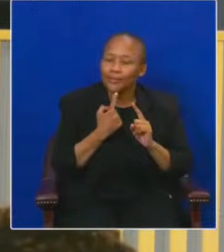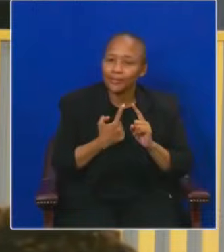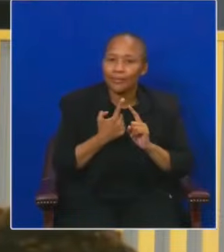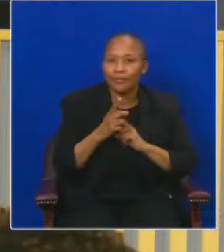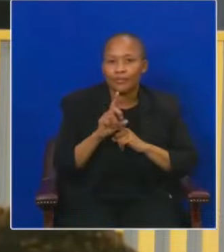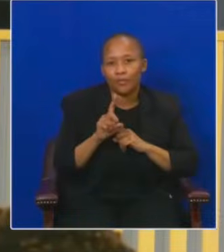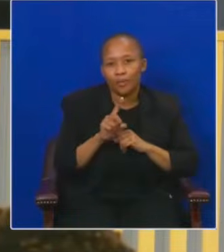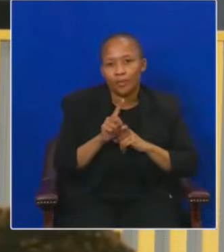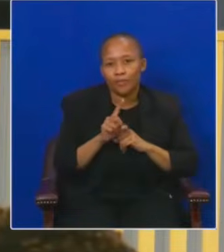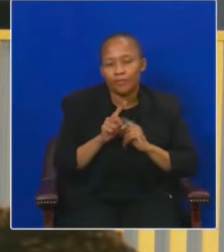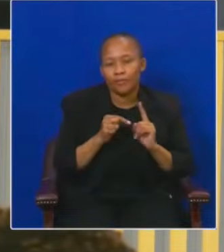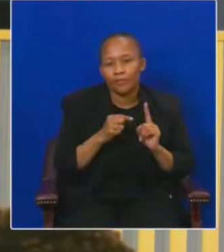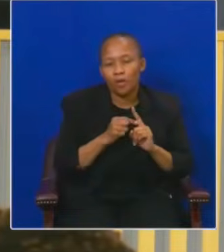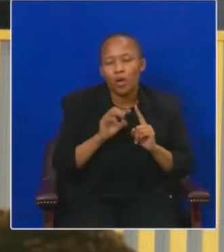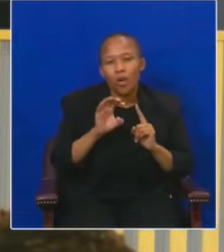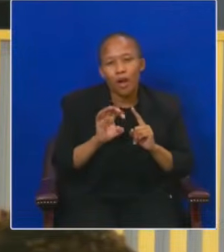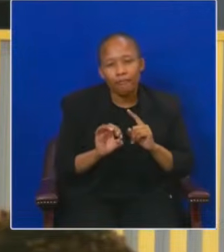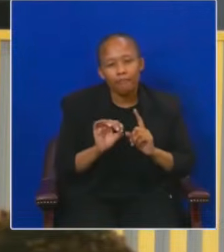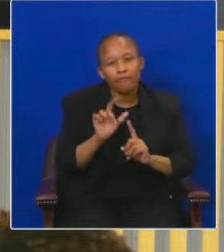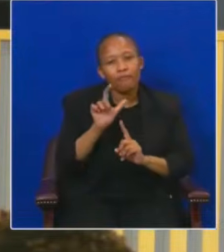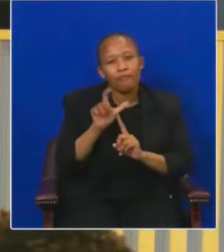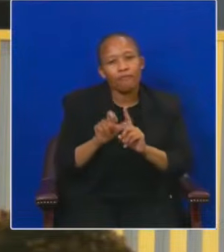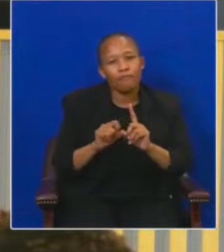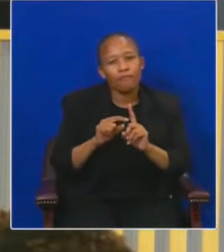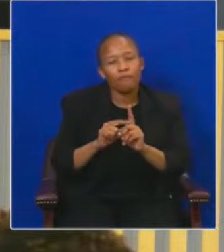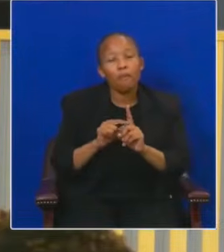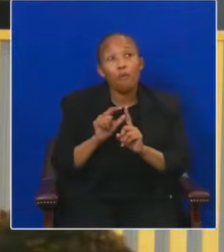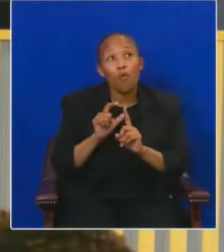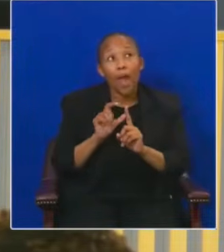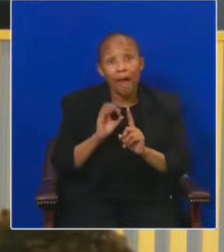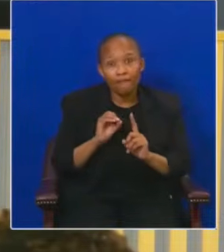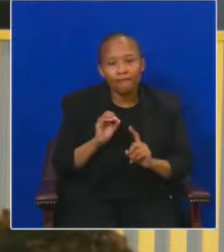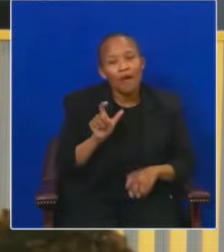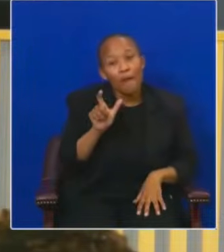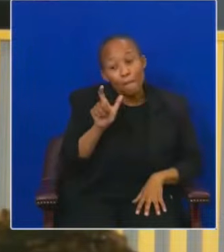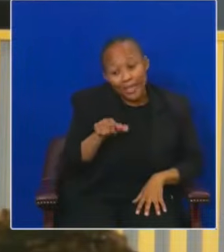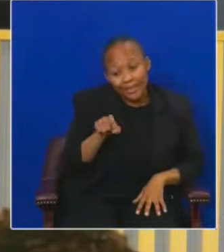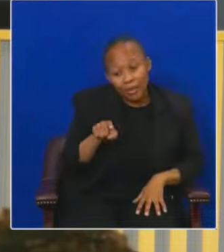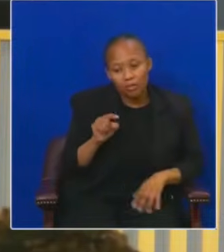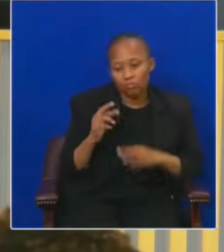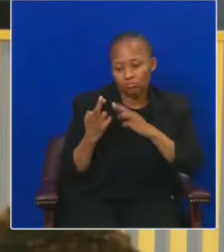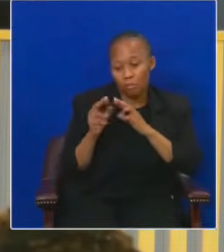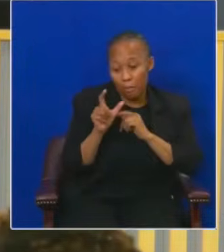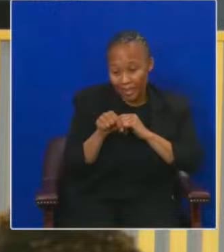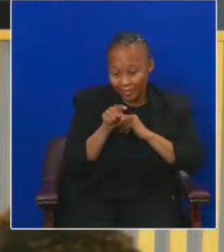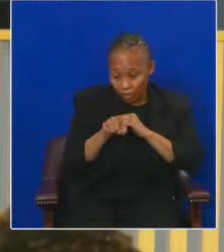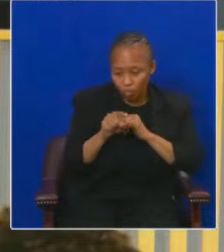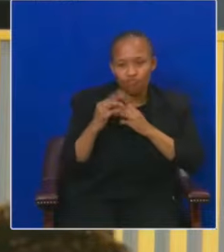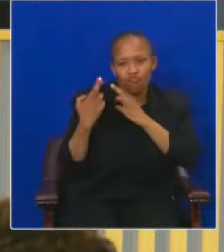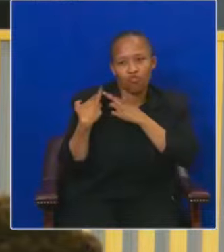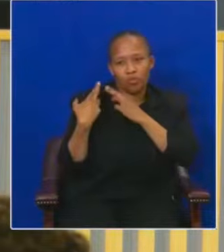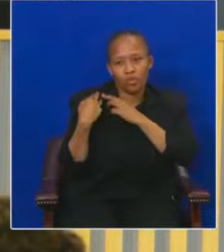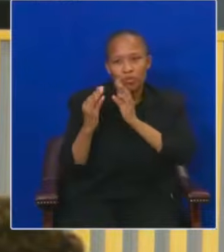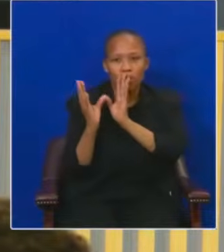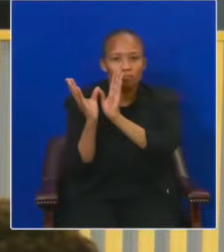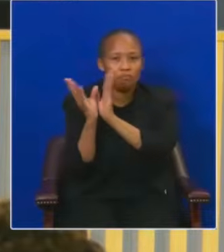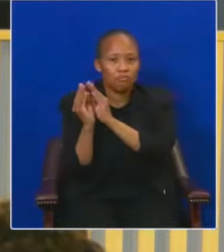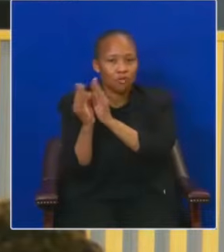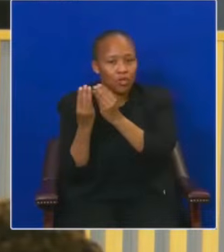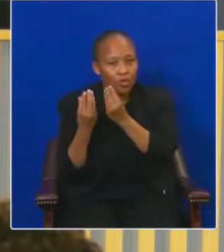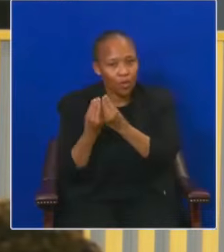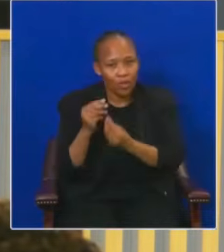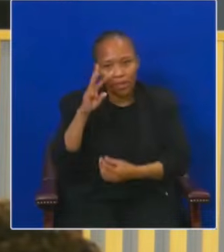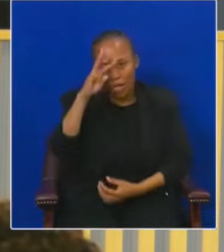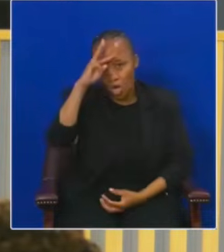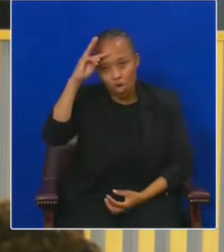is responsible for his meeting with Mr. Mchunu, as he is not the one who arranged for the